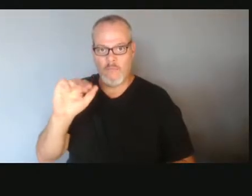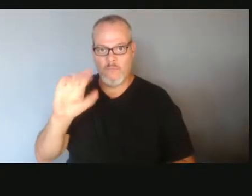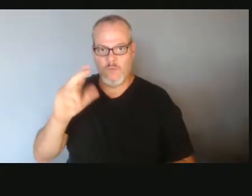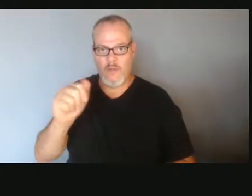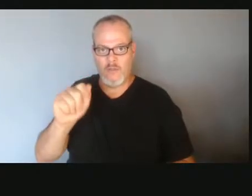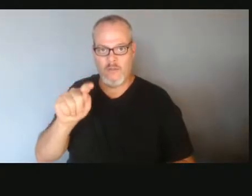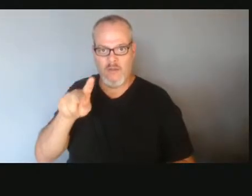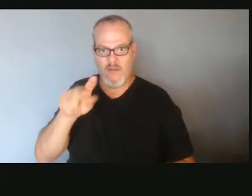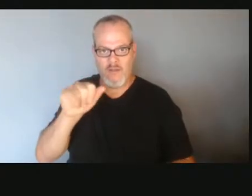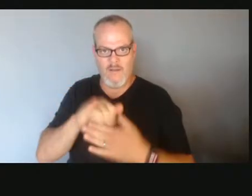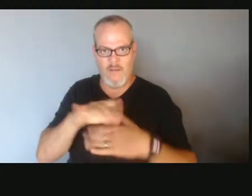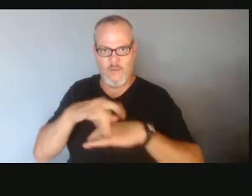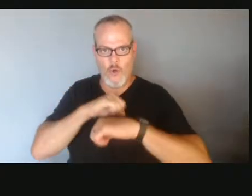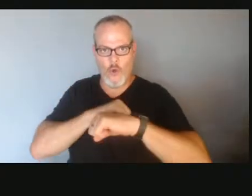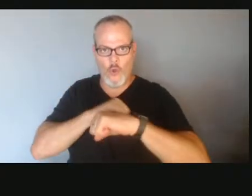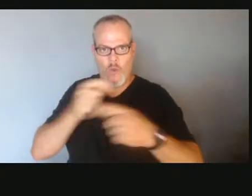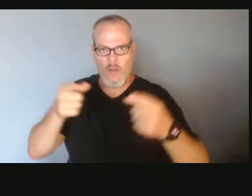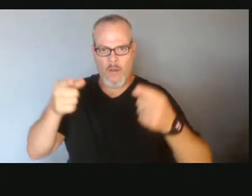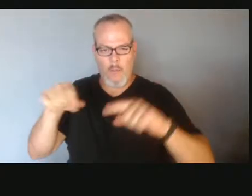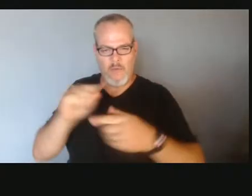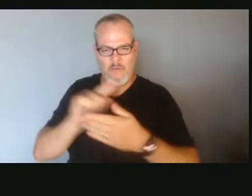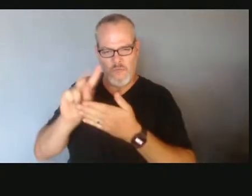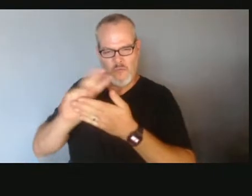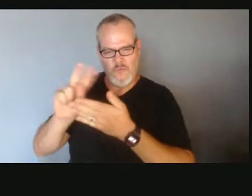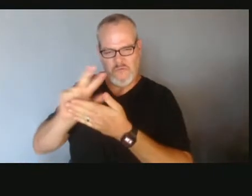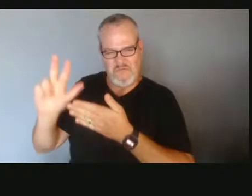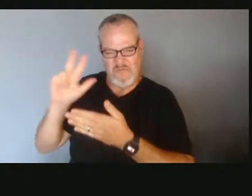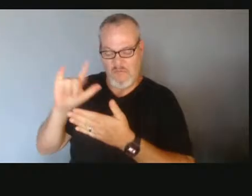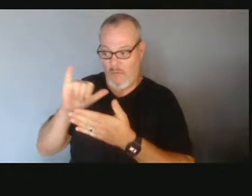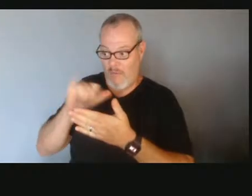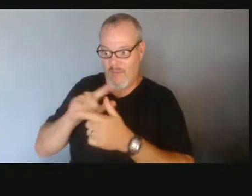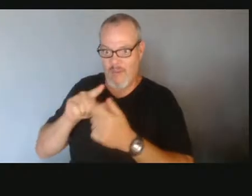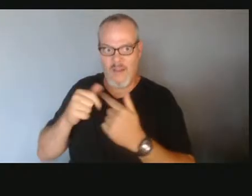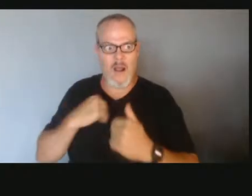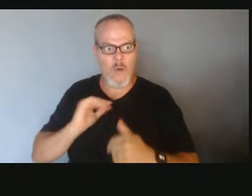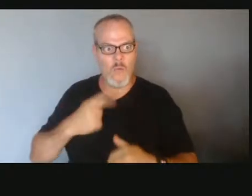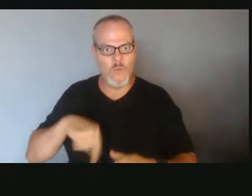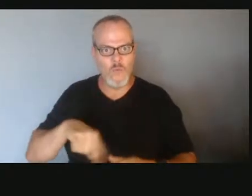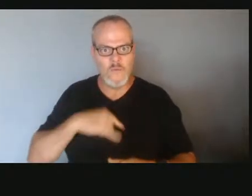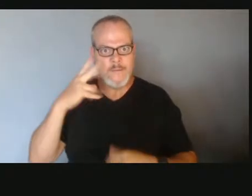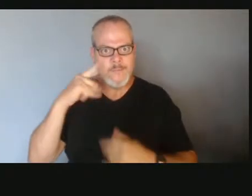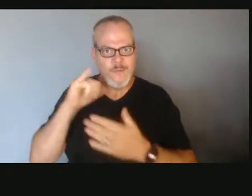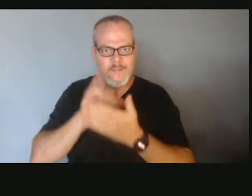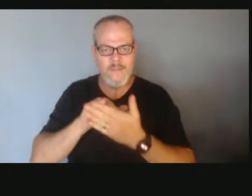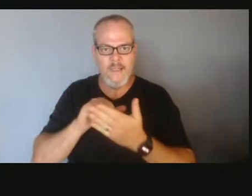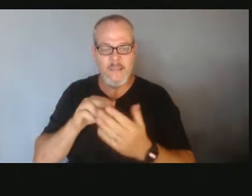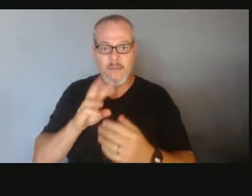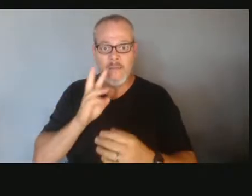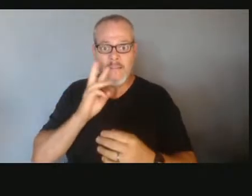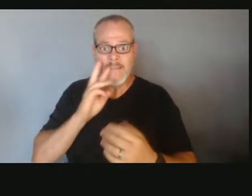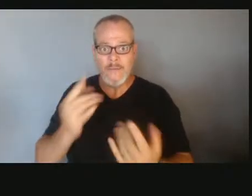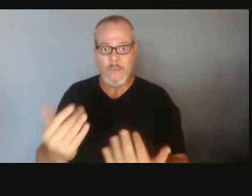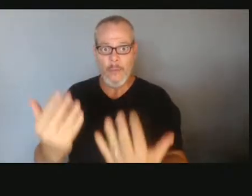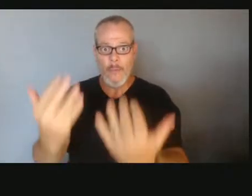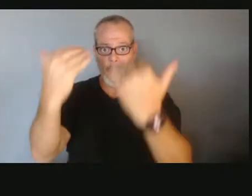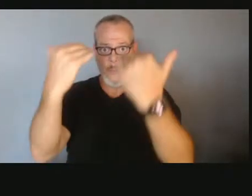there a couple weeks ago. That generated the tsunami that we all have stories about if you live in